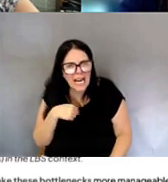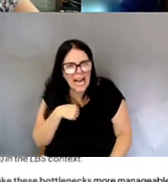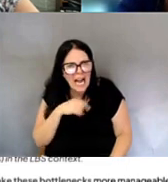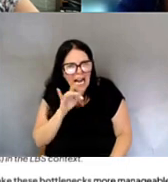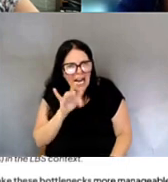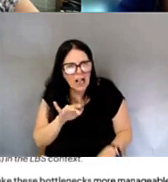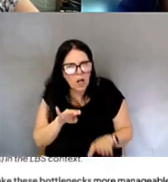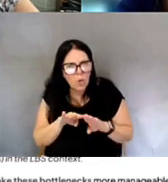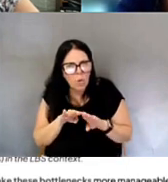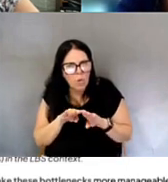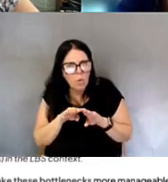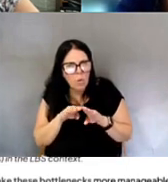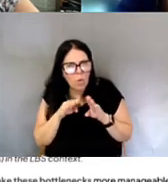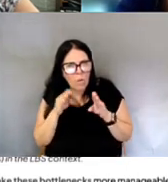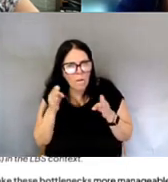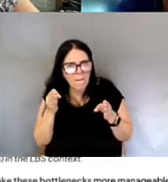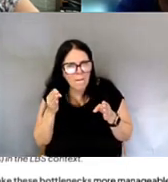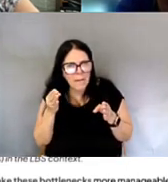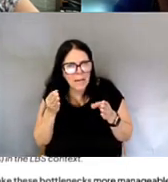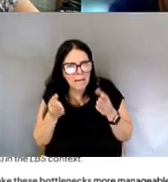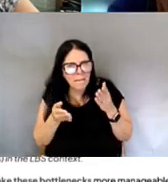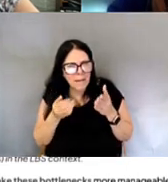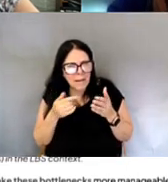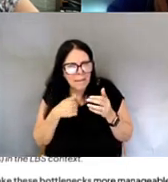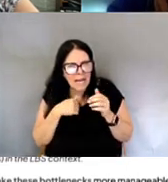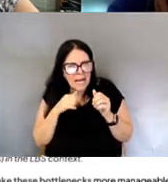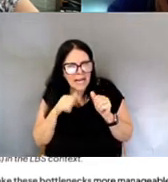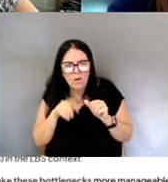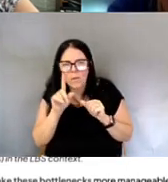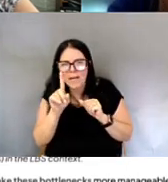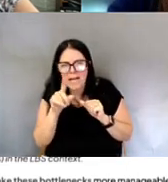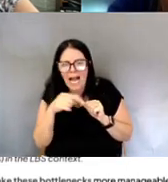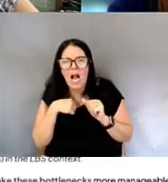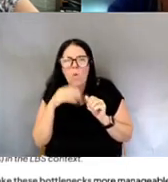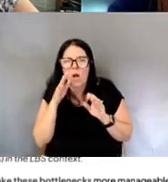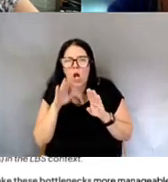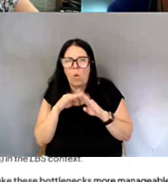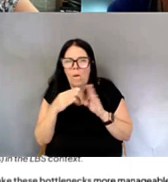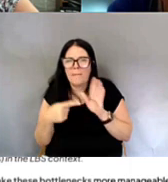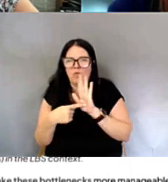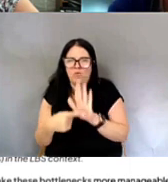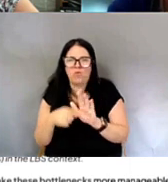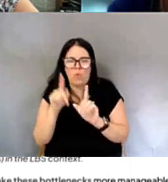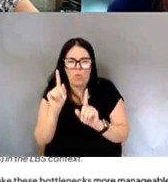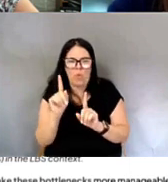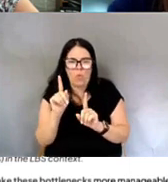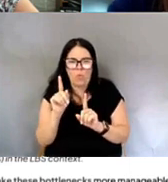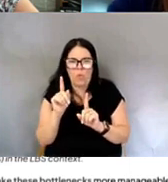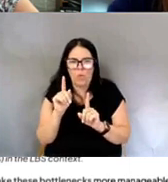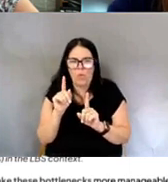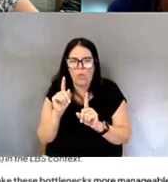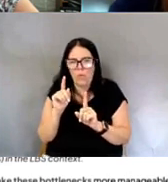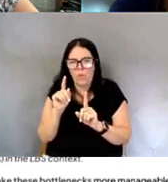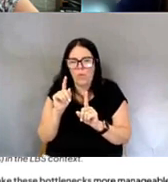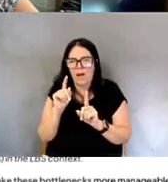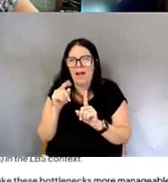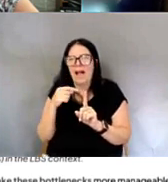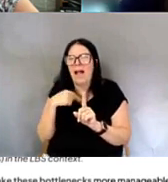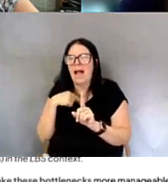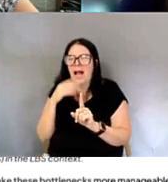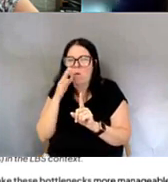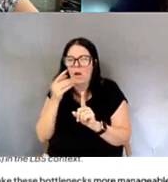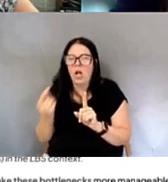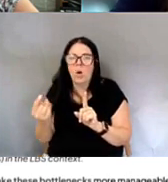you. Actually, I will open it for you. I'm just going to go back onto